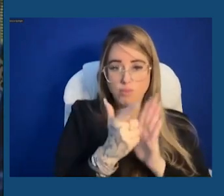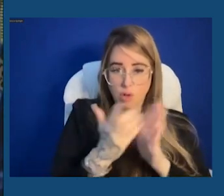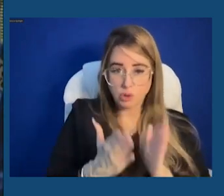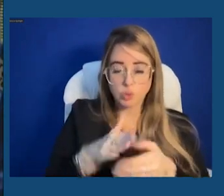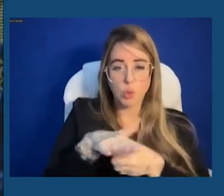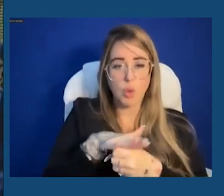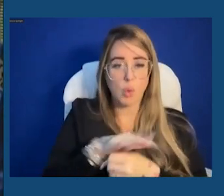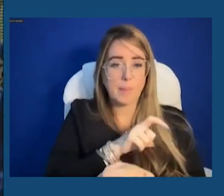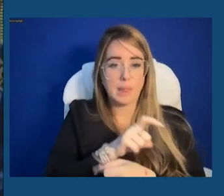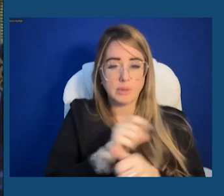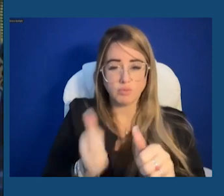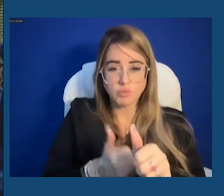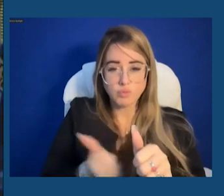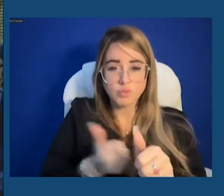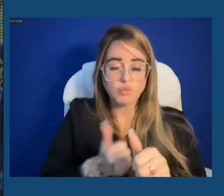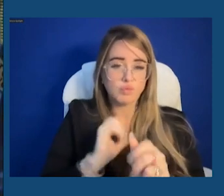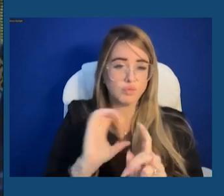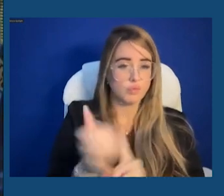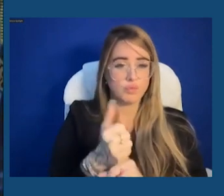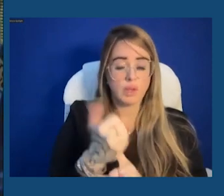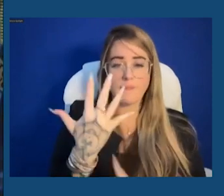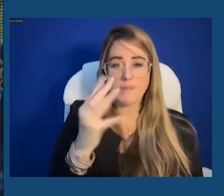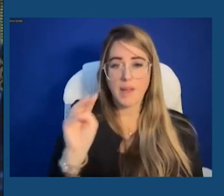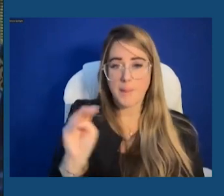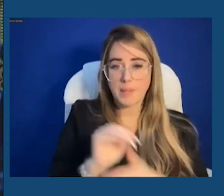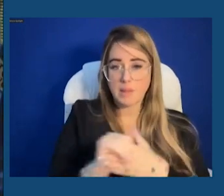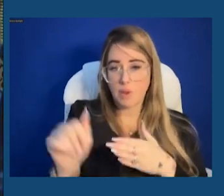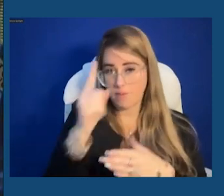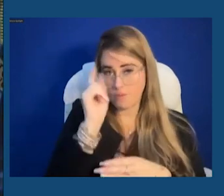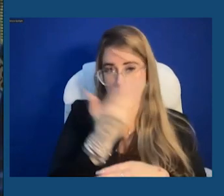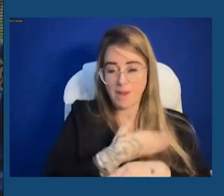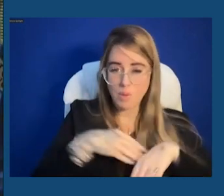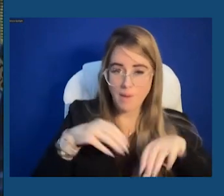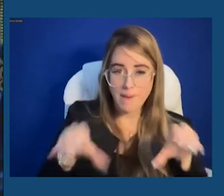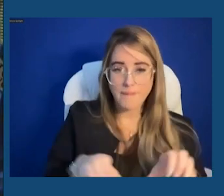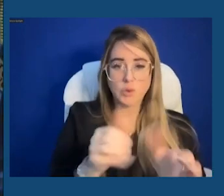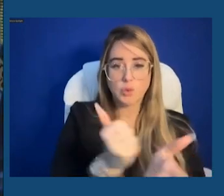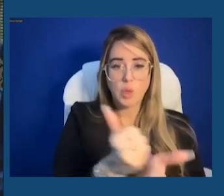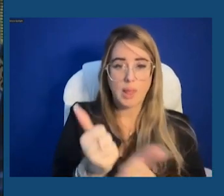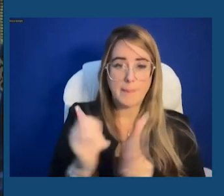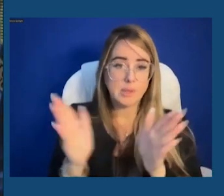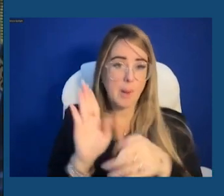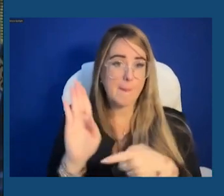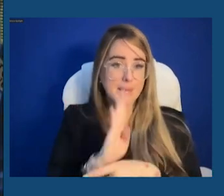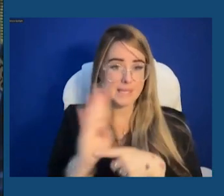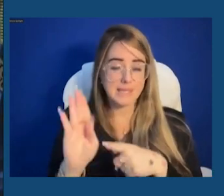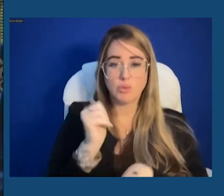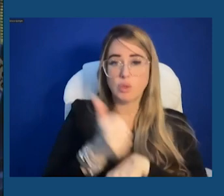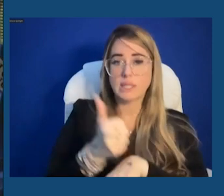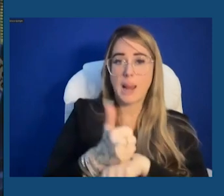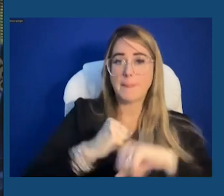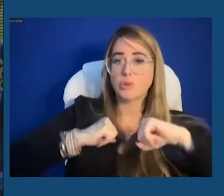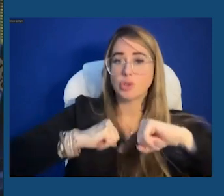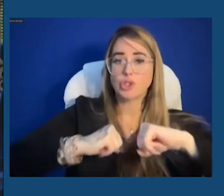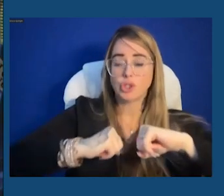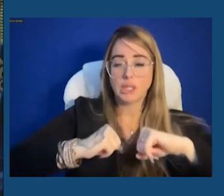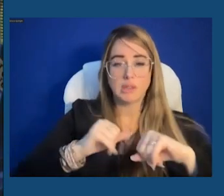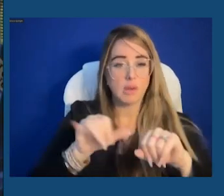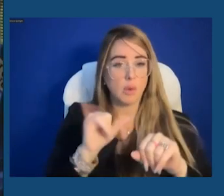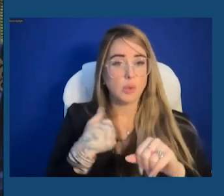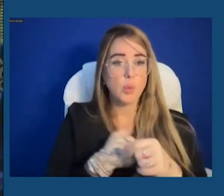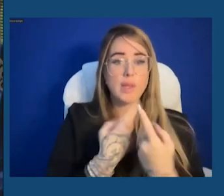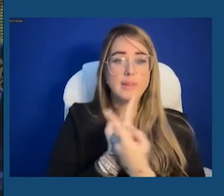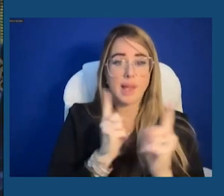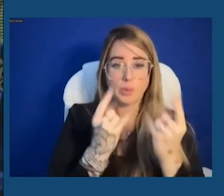them, $5 million for our efforts to help small businesses get security measures, as well as announcing that we're forming